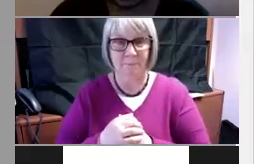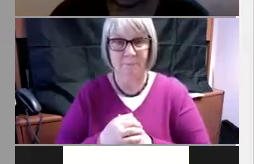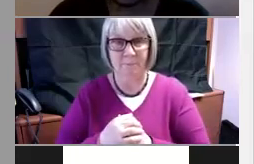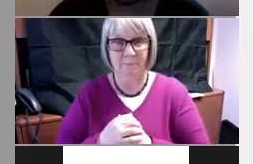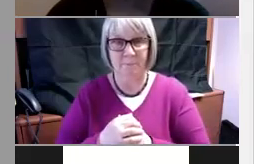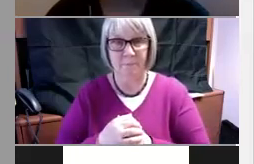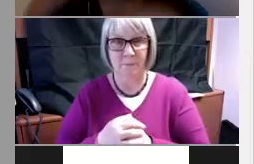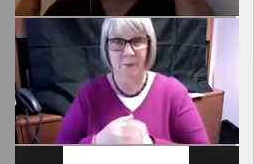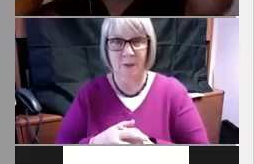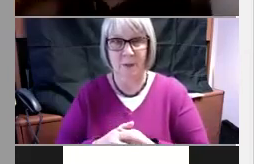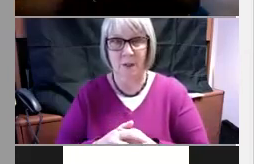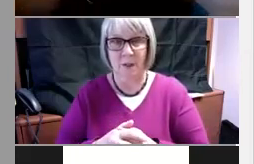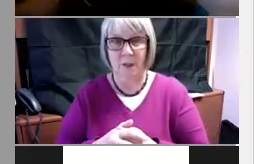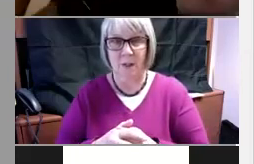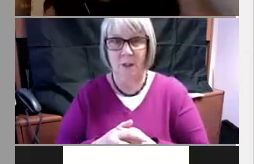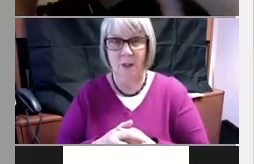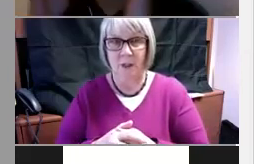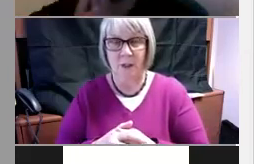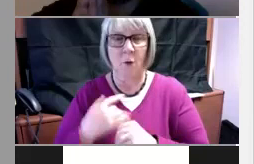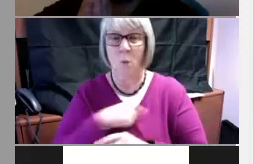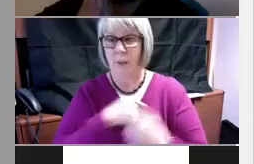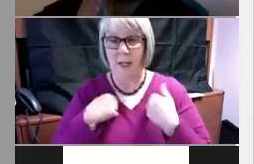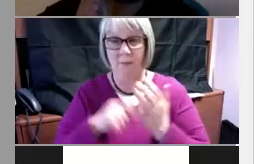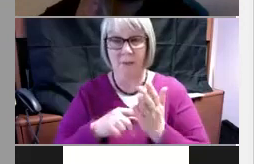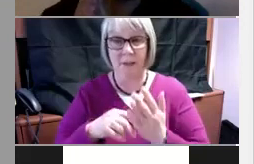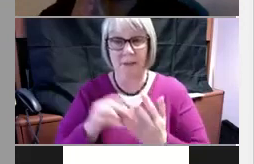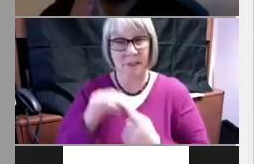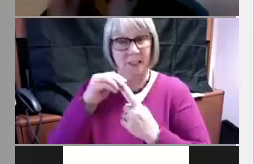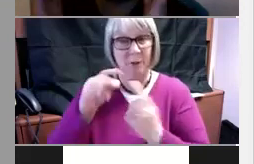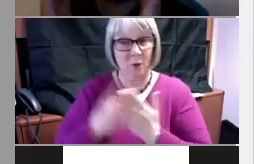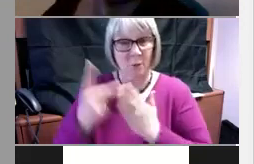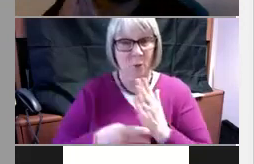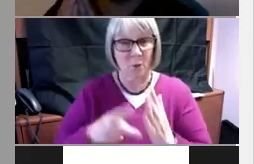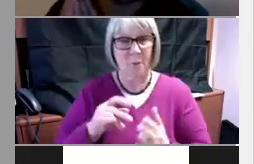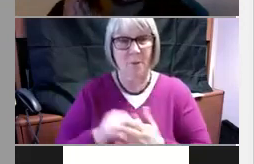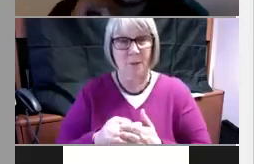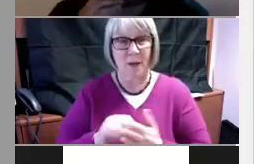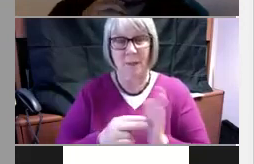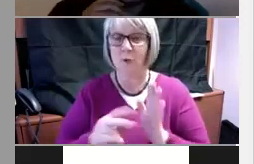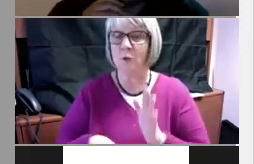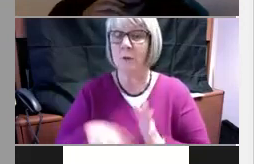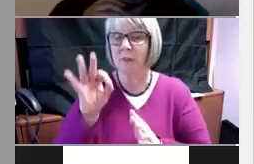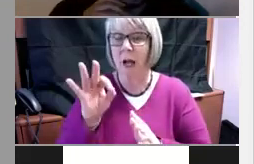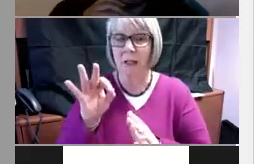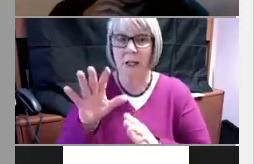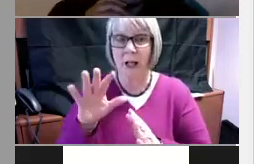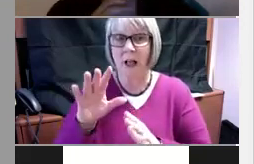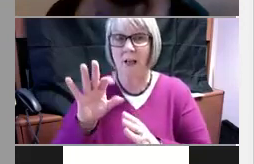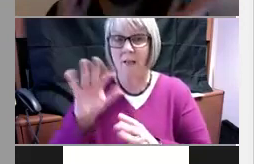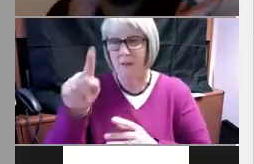Let's see. Yes. We have this particular program that is to find the factorial of a particular